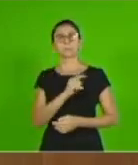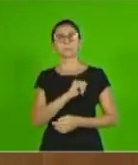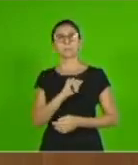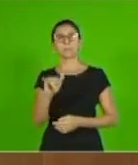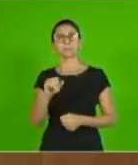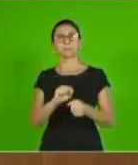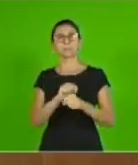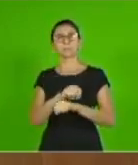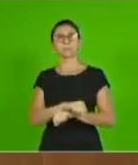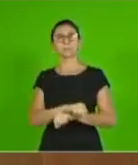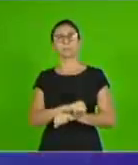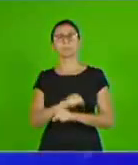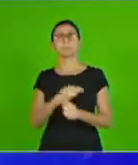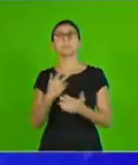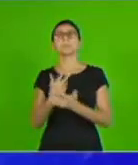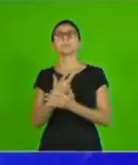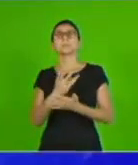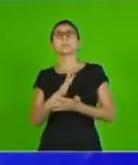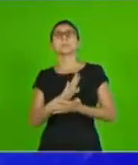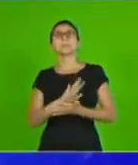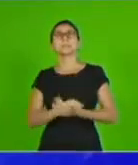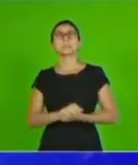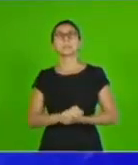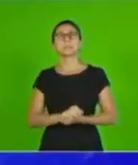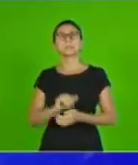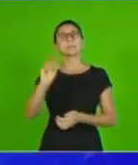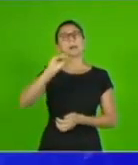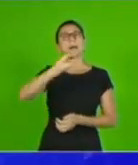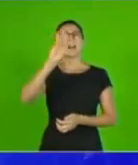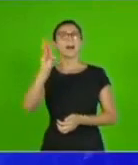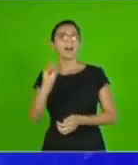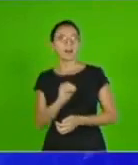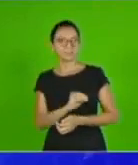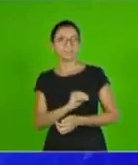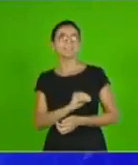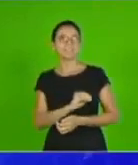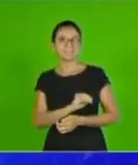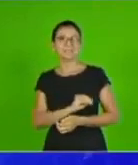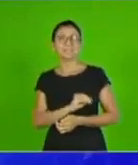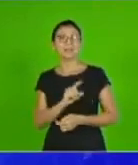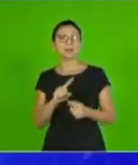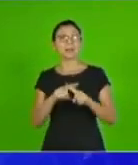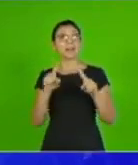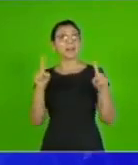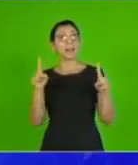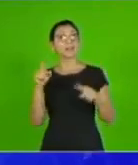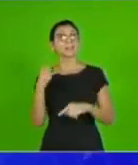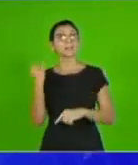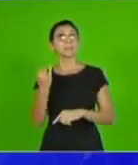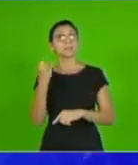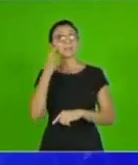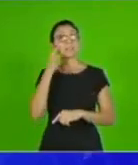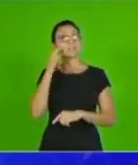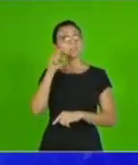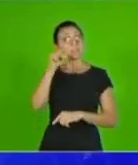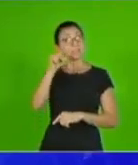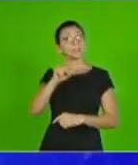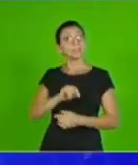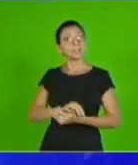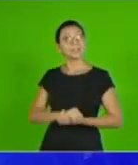have watched. But before that, we're going to talk about some seminars that happened in Africa.